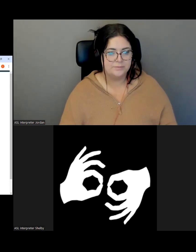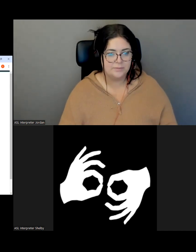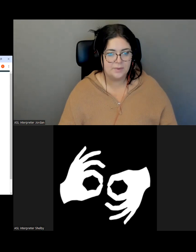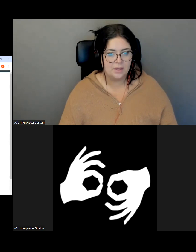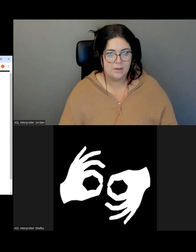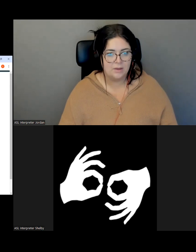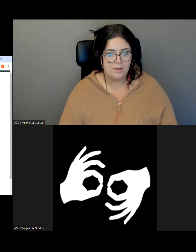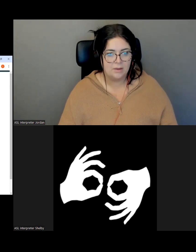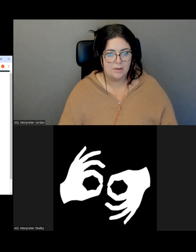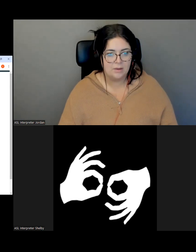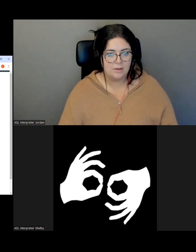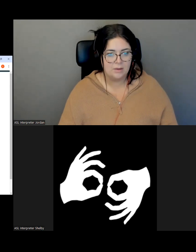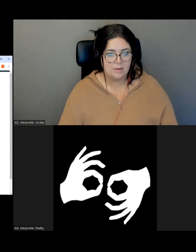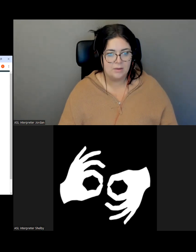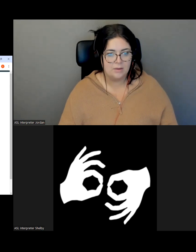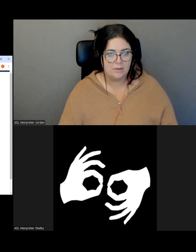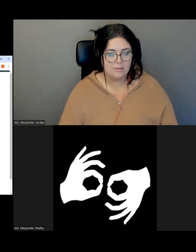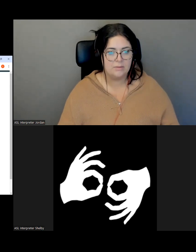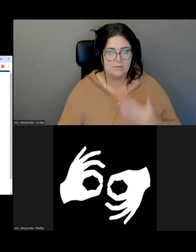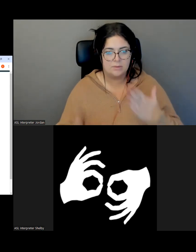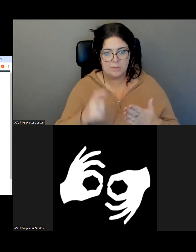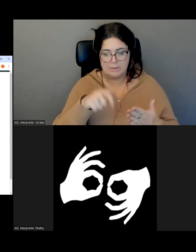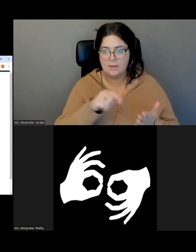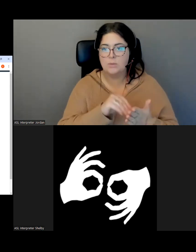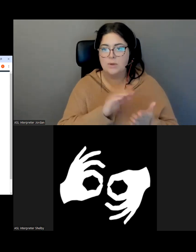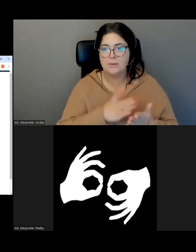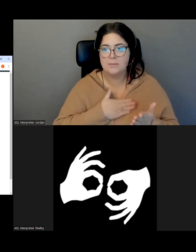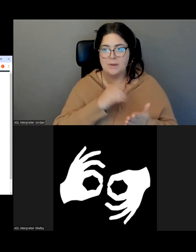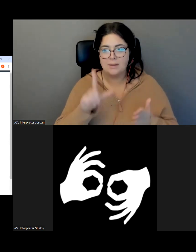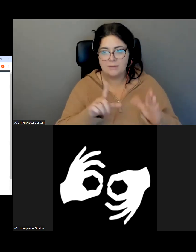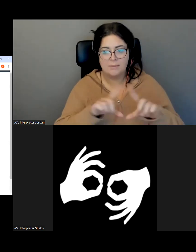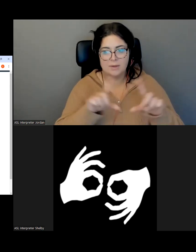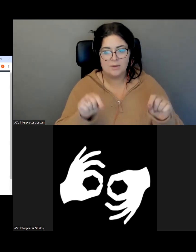So maybe it'll make me do the way that you all see it.